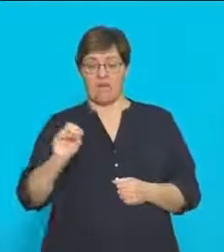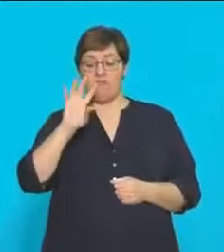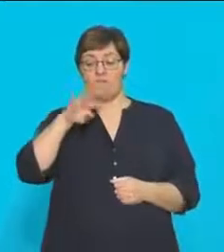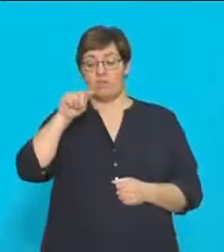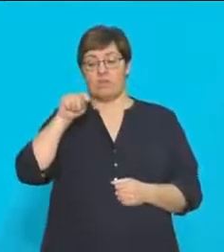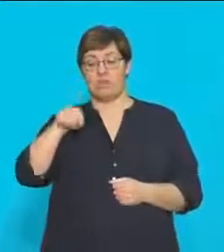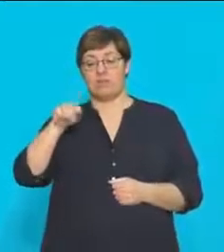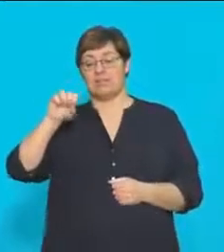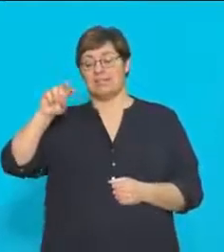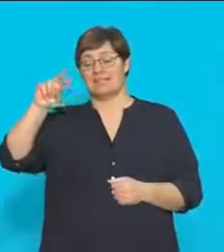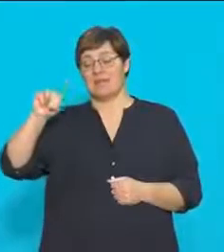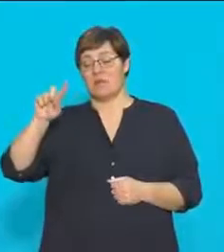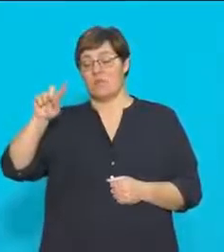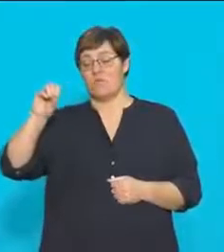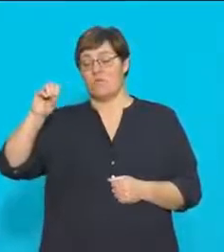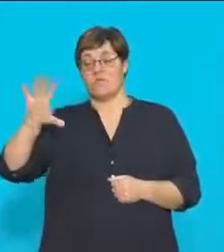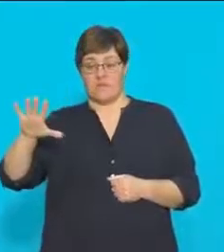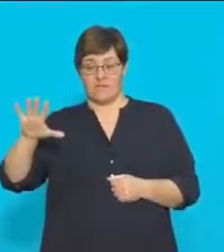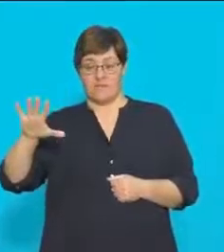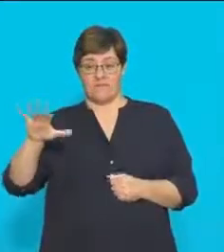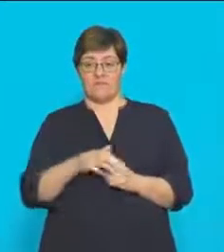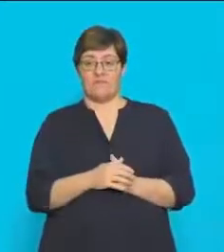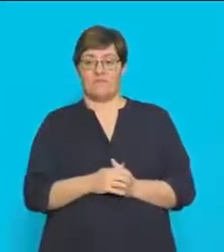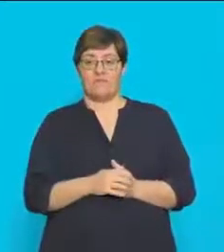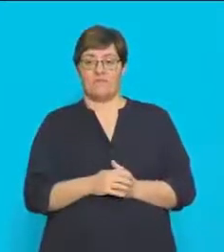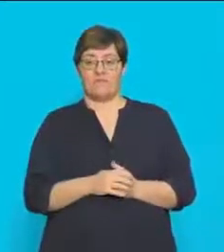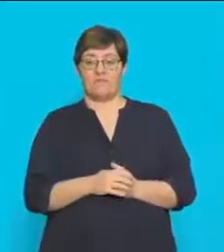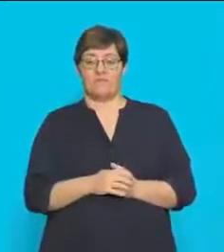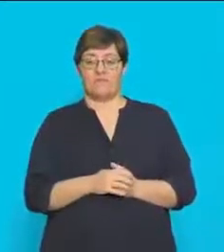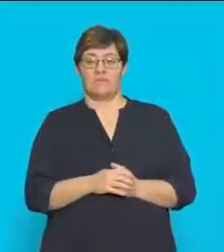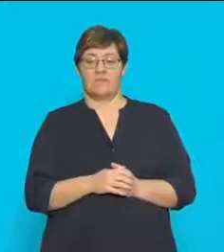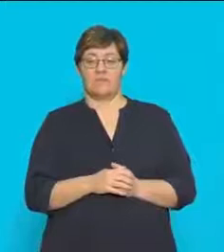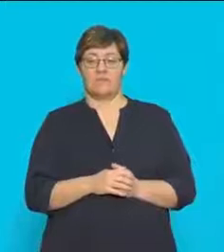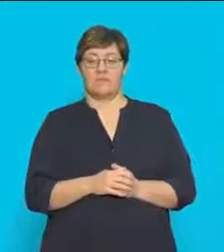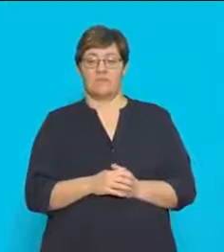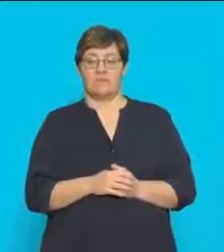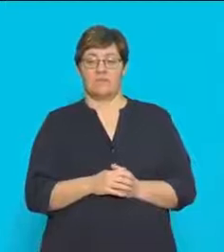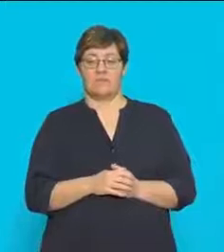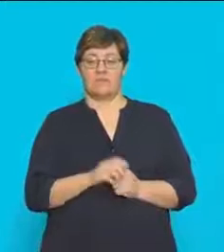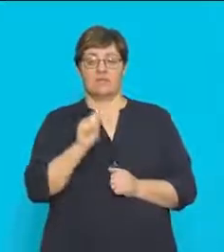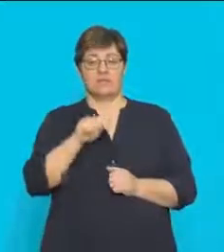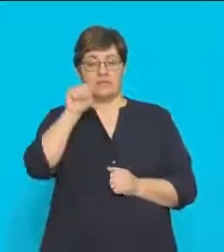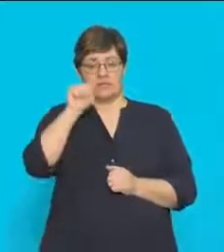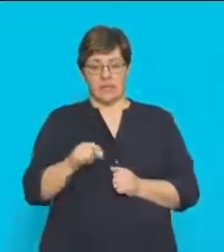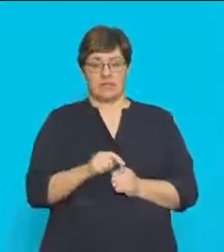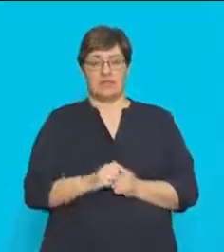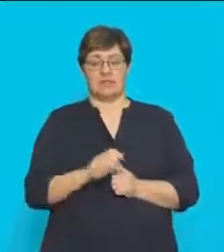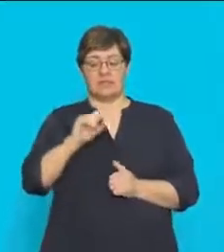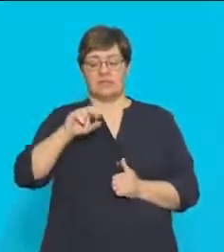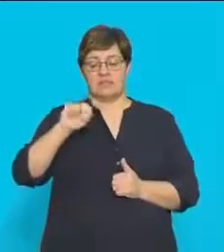14 times sine of 105 divided